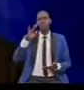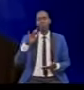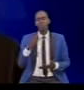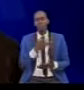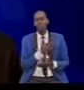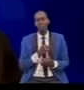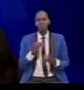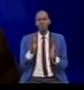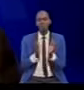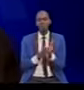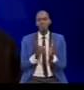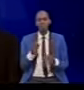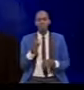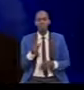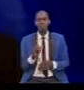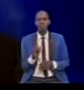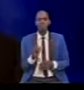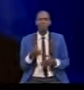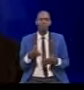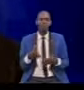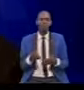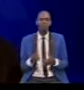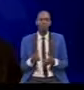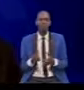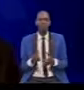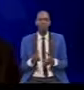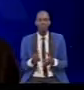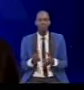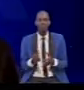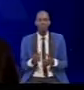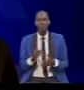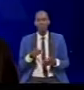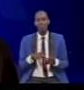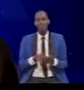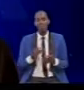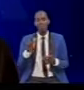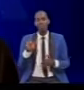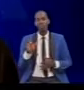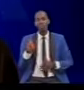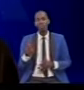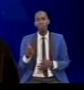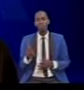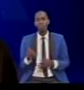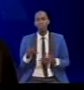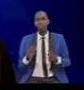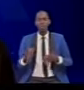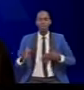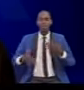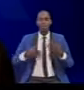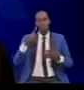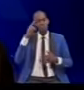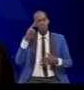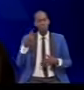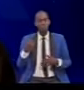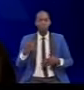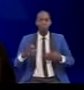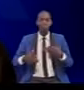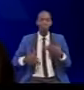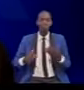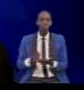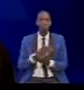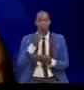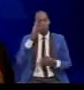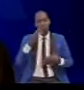praises. So on this glorious day of the Global Crusade, let's sing for joy as we bring to you choir